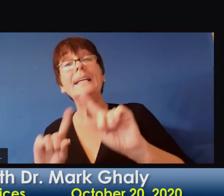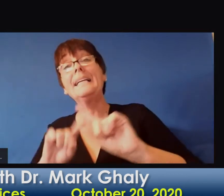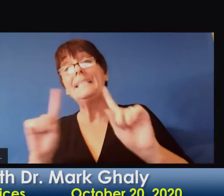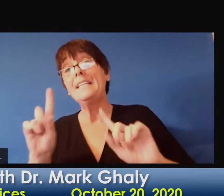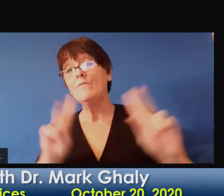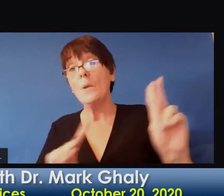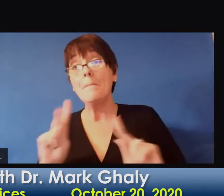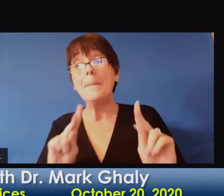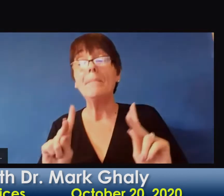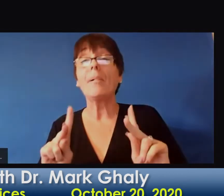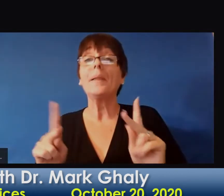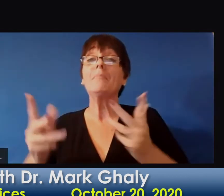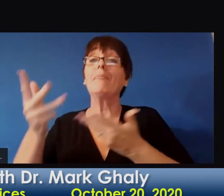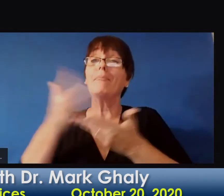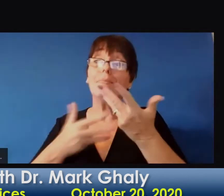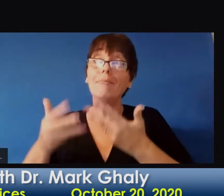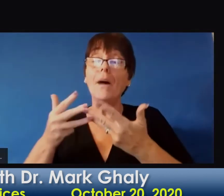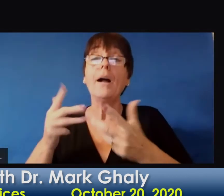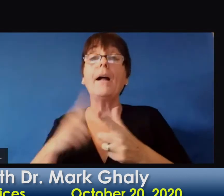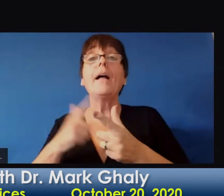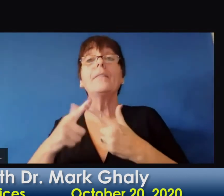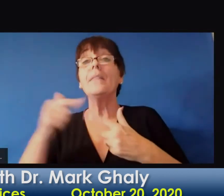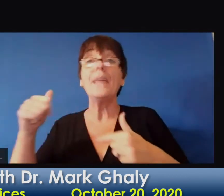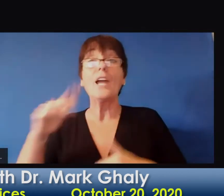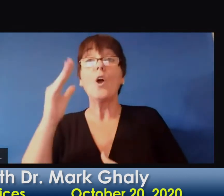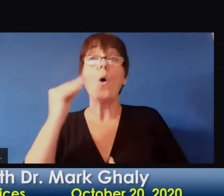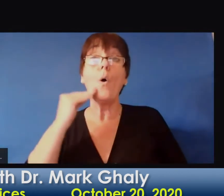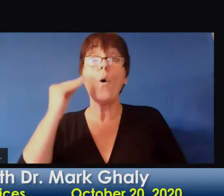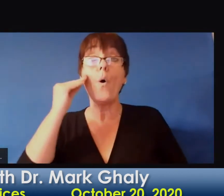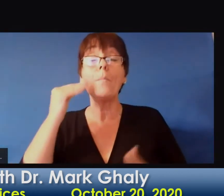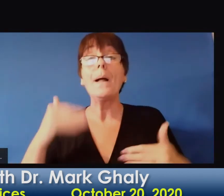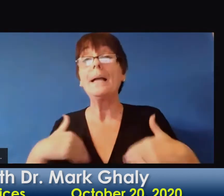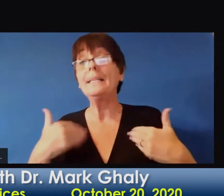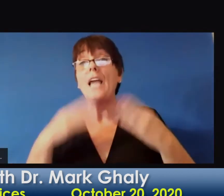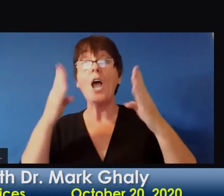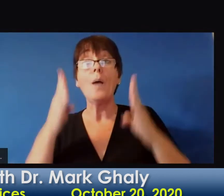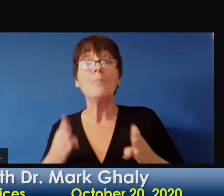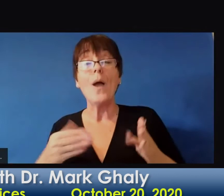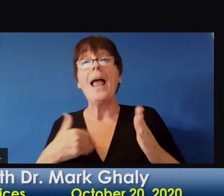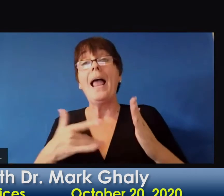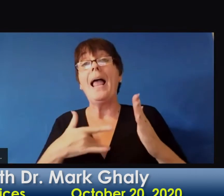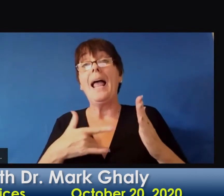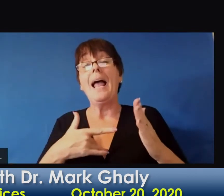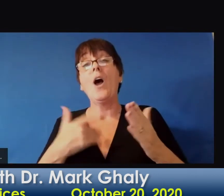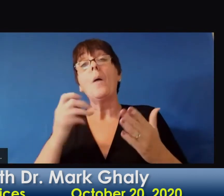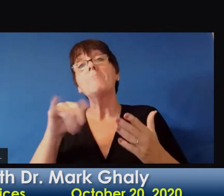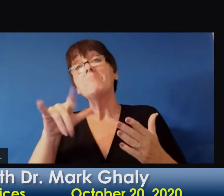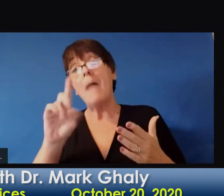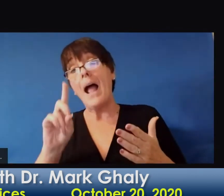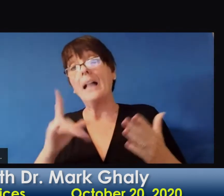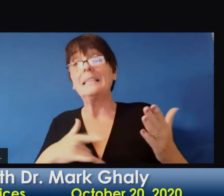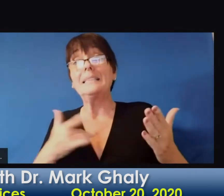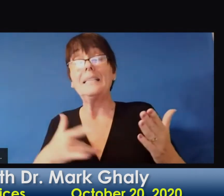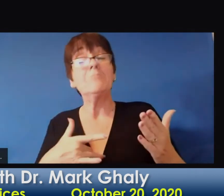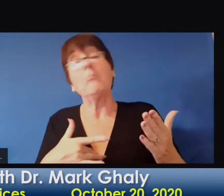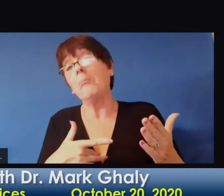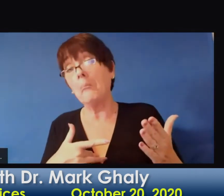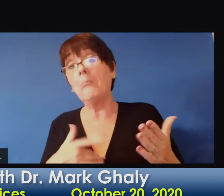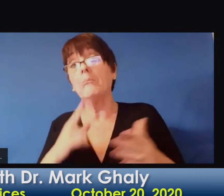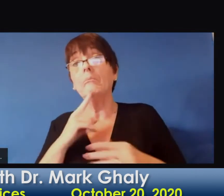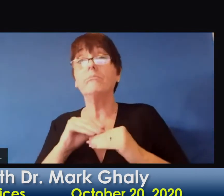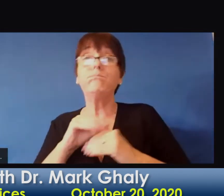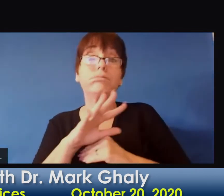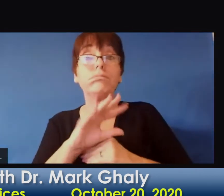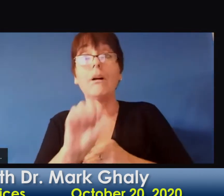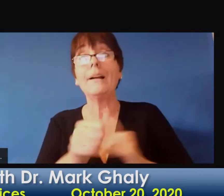people and mixing, and then they end up going home, and a young person who's asymptomatic or mildly symptomatic does infect somebody